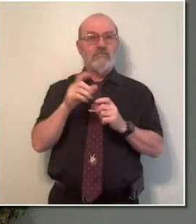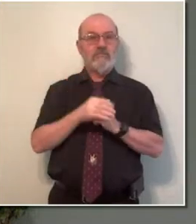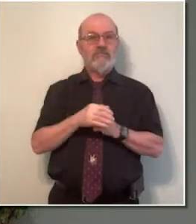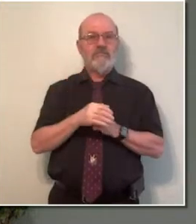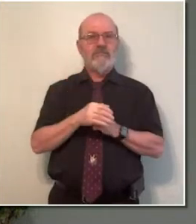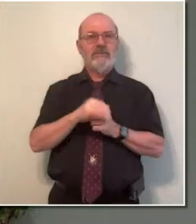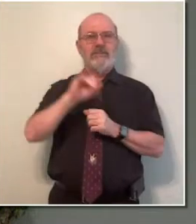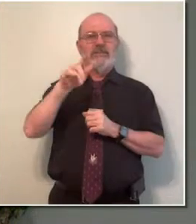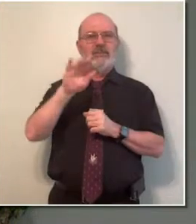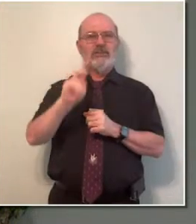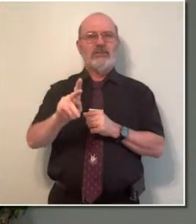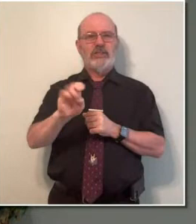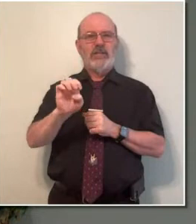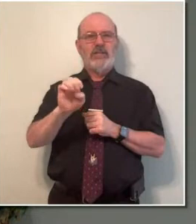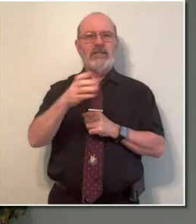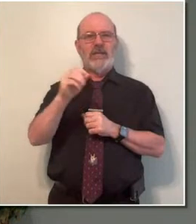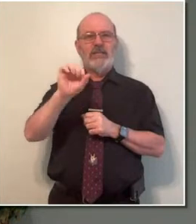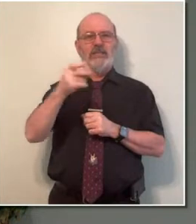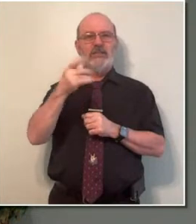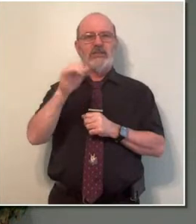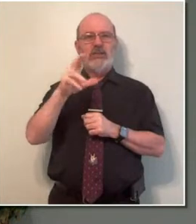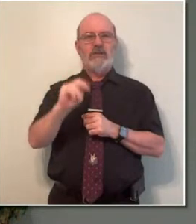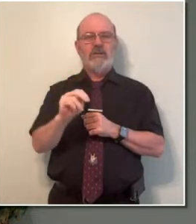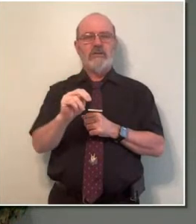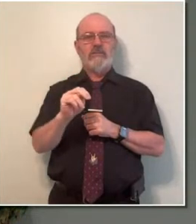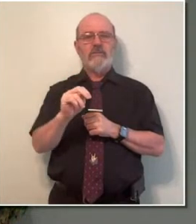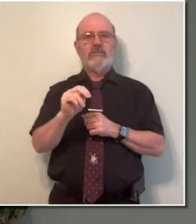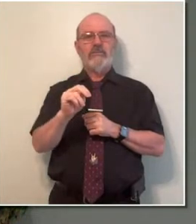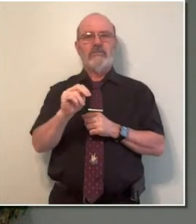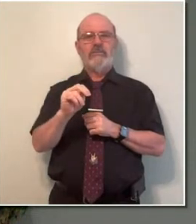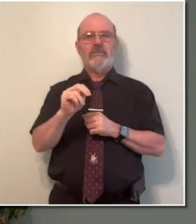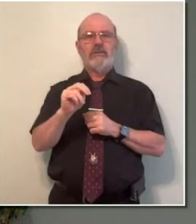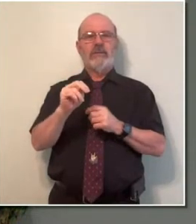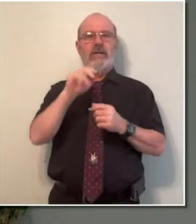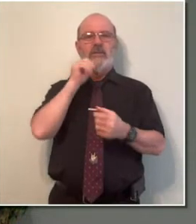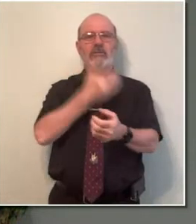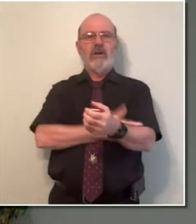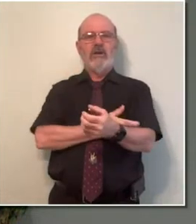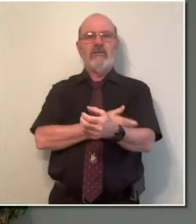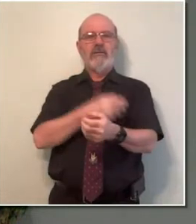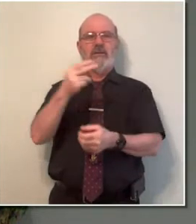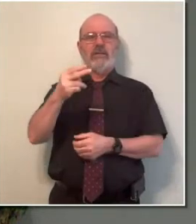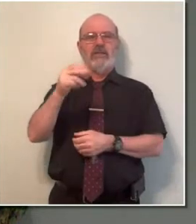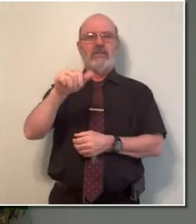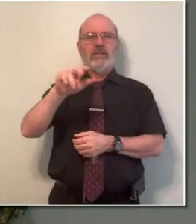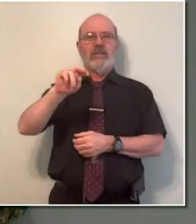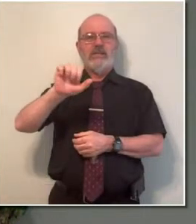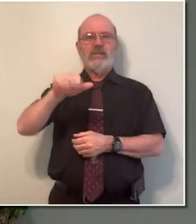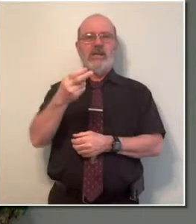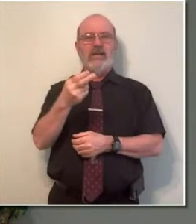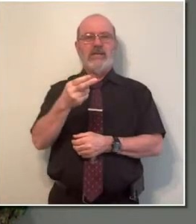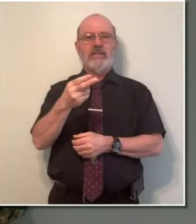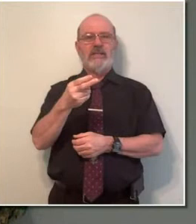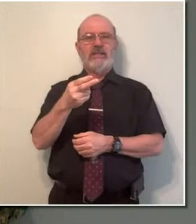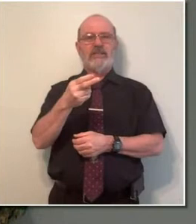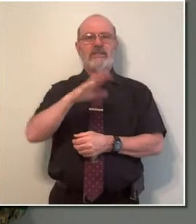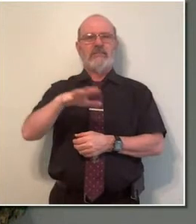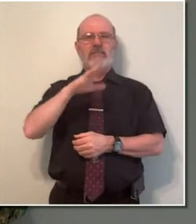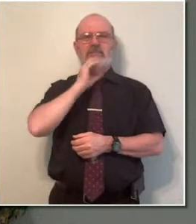Jake and? Sharon. Jake and Sharon and their daughter? Hannah. And Hannah's about the same age